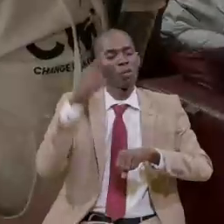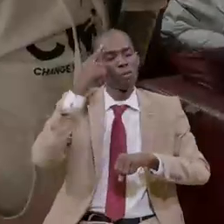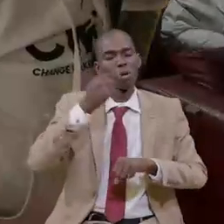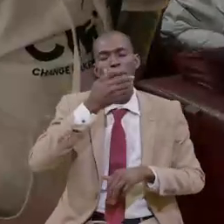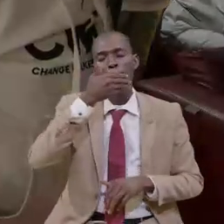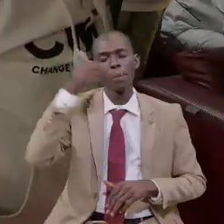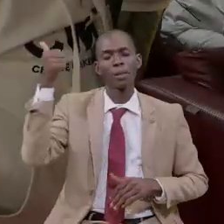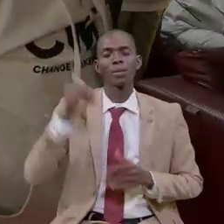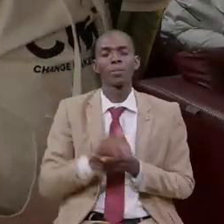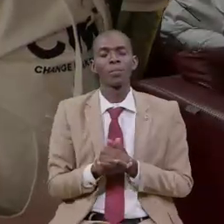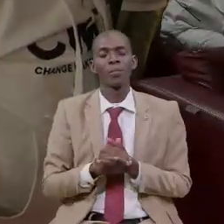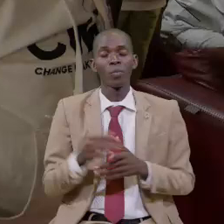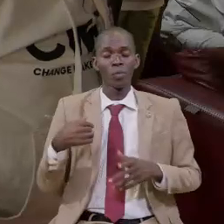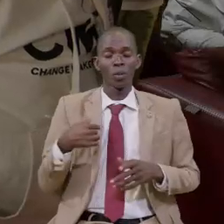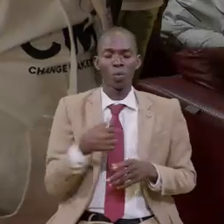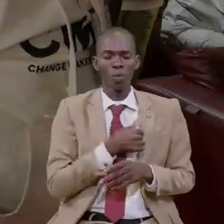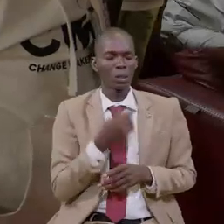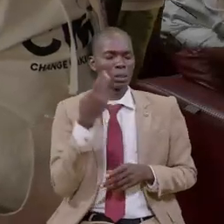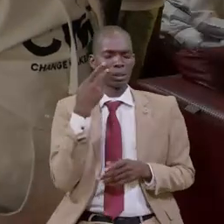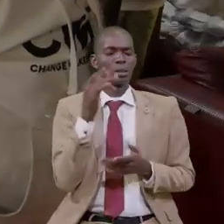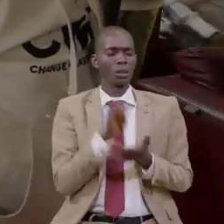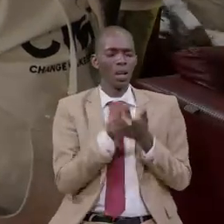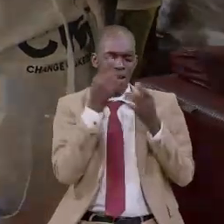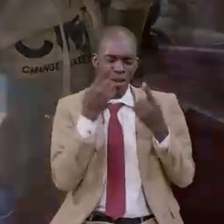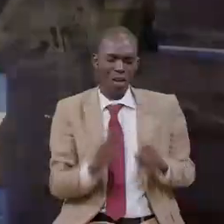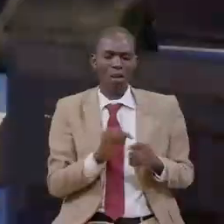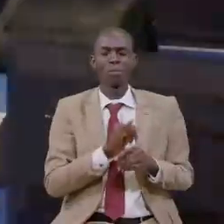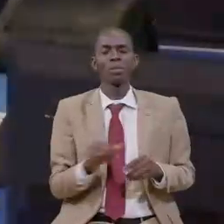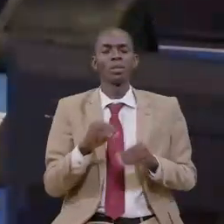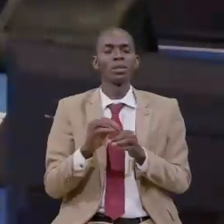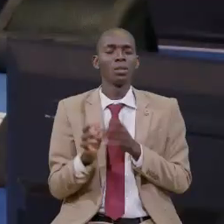We see it happening. Amen. We accept it